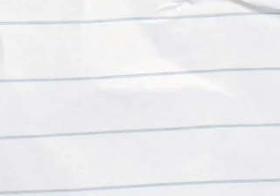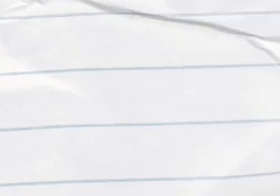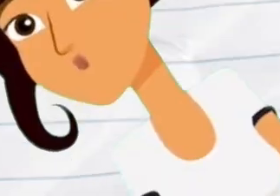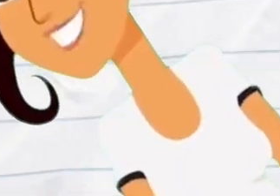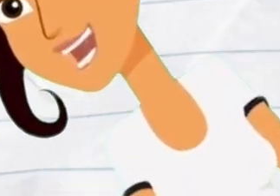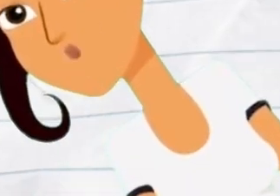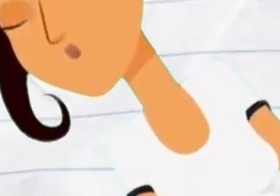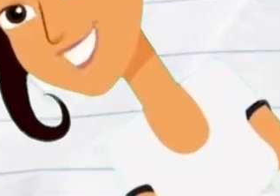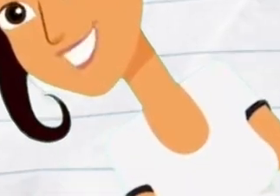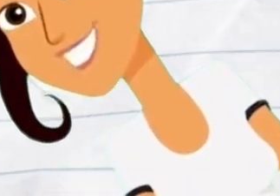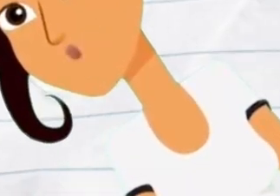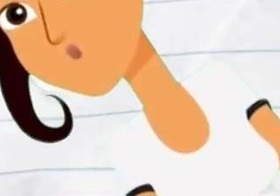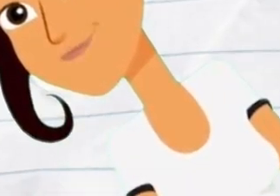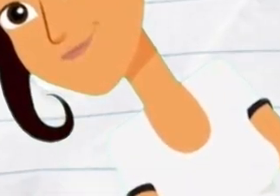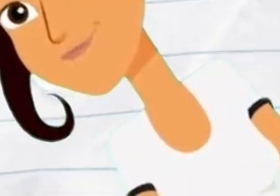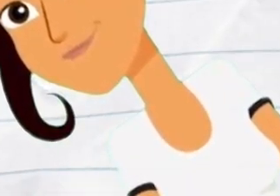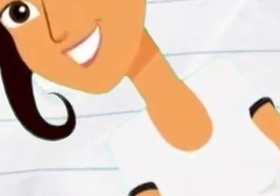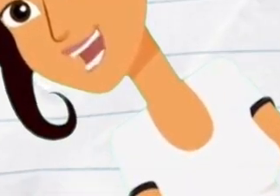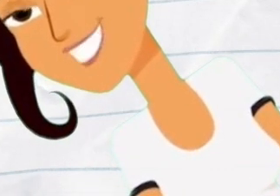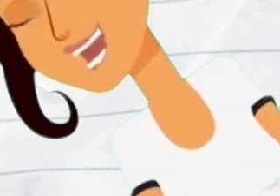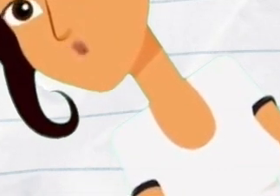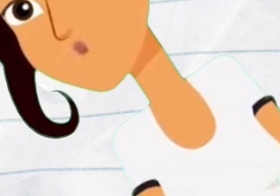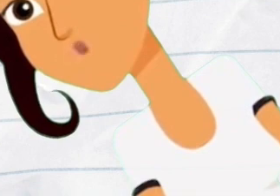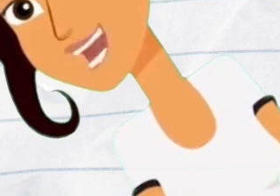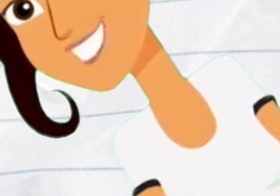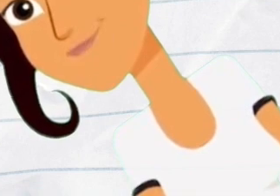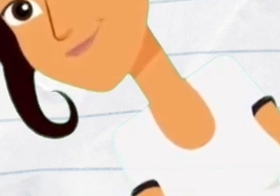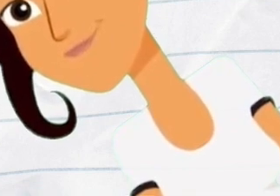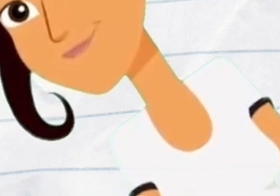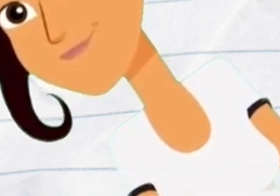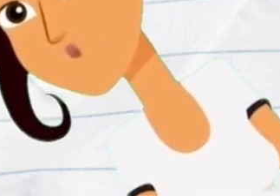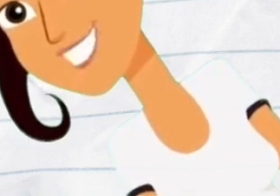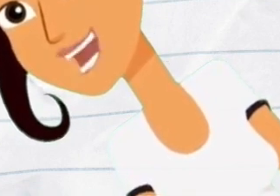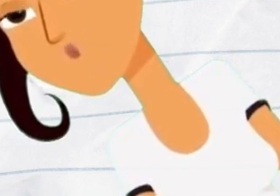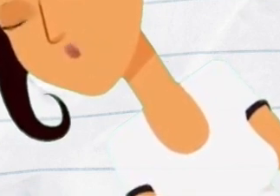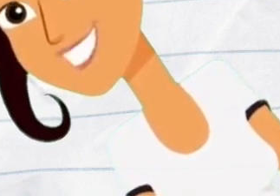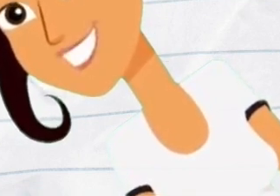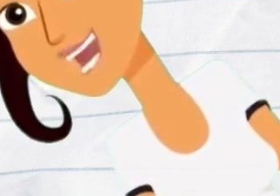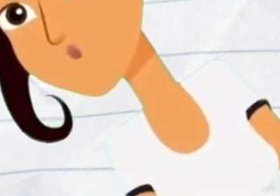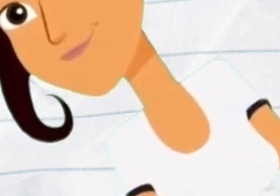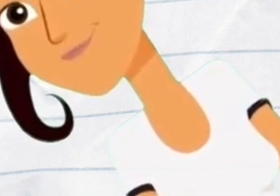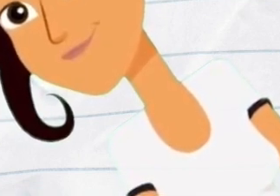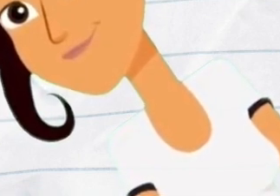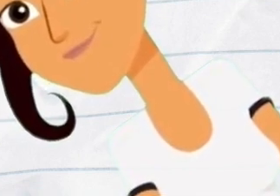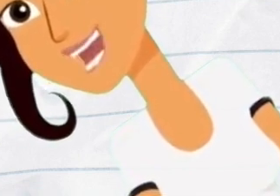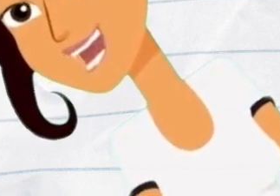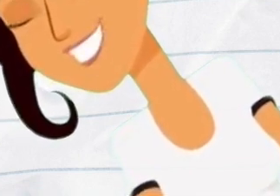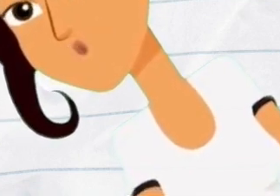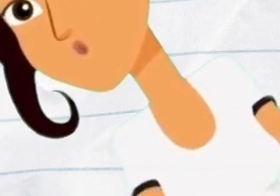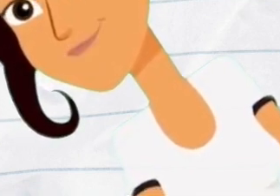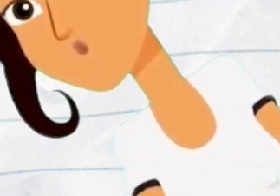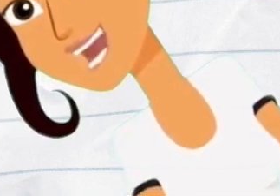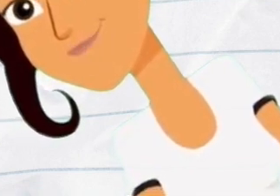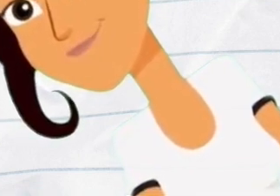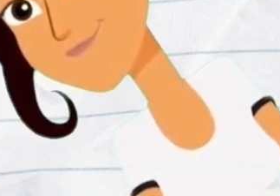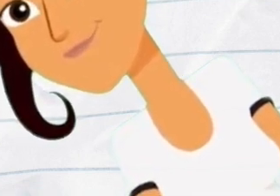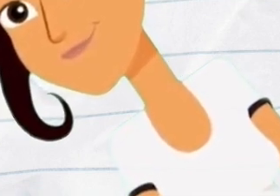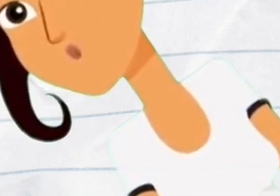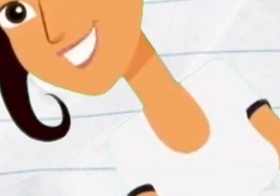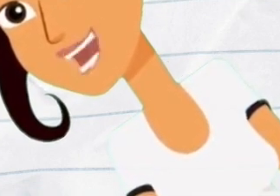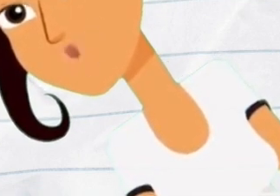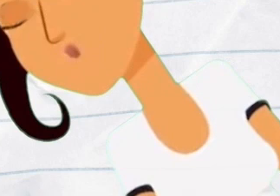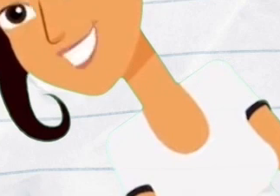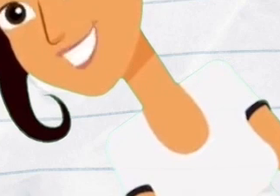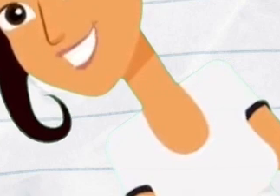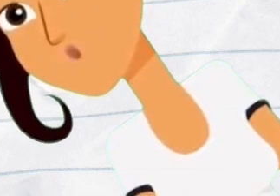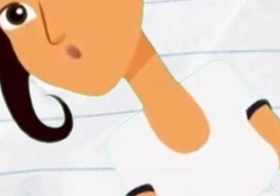question. How did the COVID-19 lockdowns and social restrictions from 2020 to 2022 impact